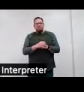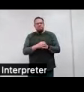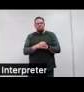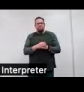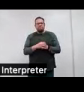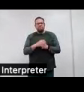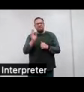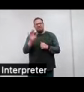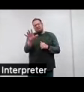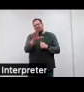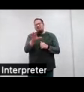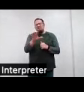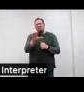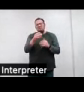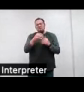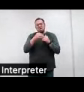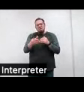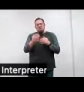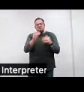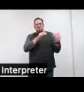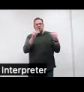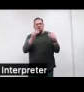this is like right after war, and here it's